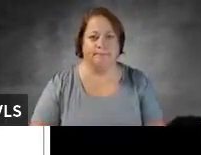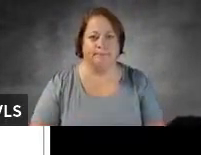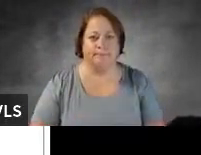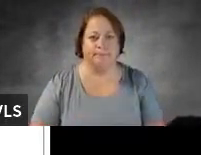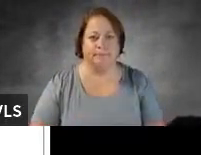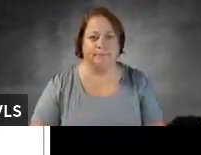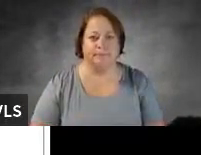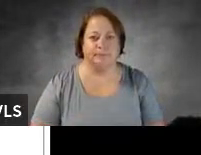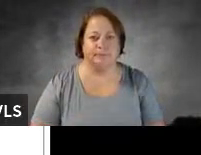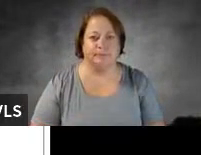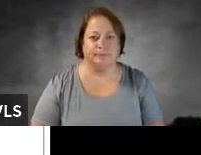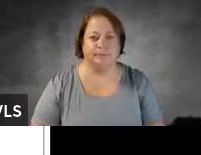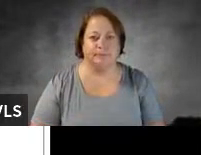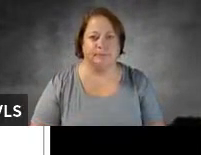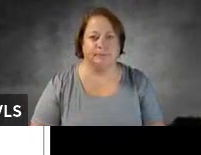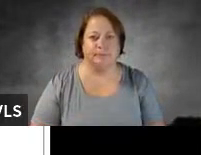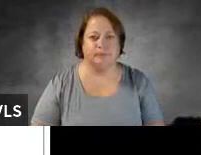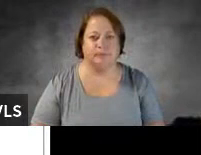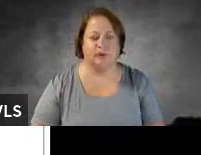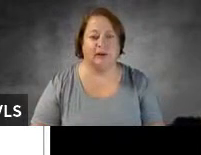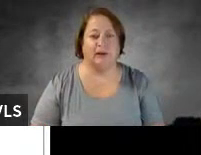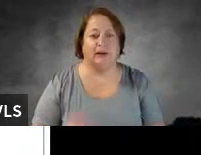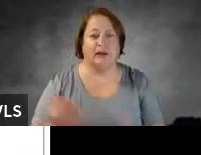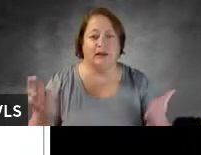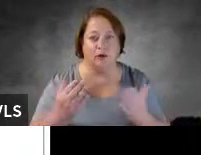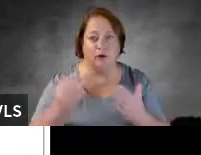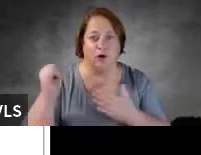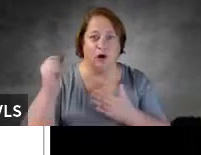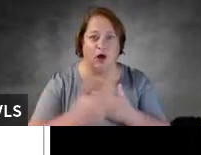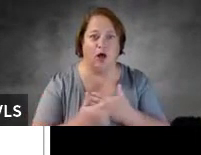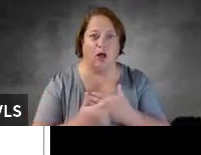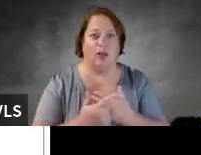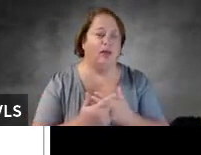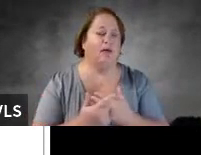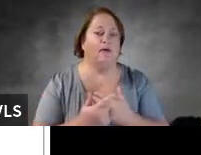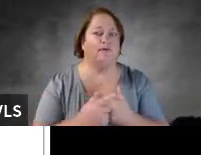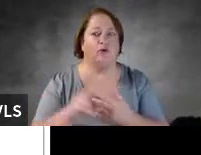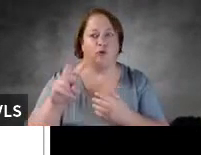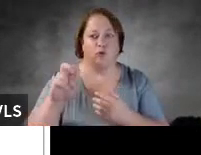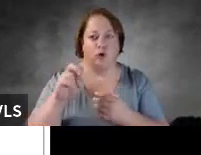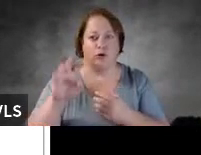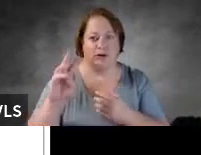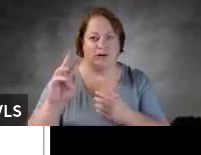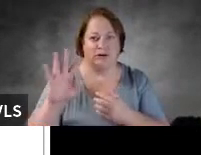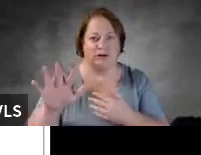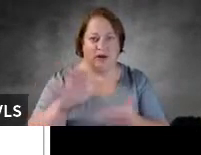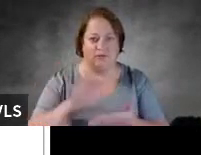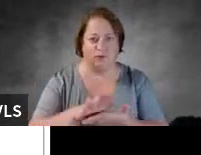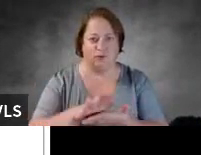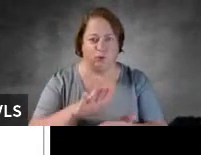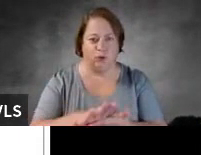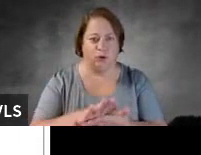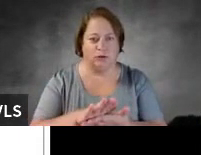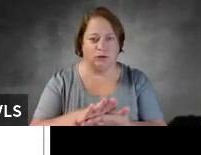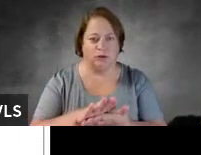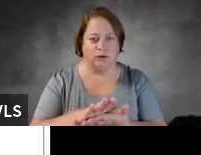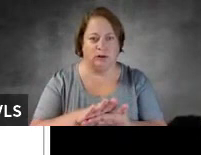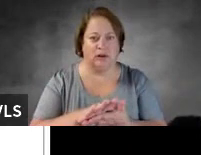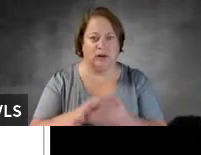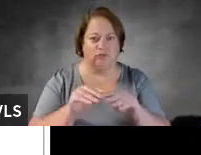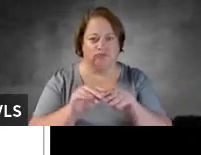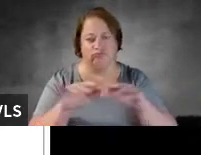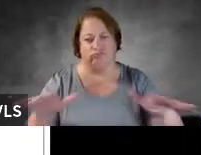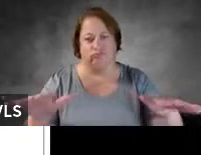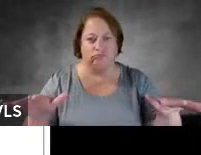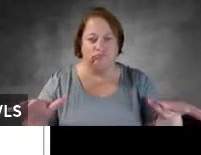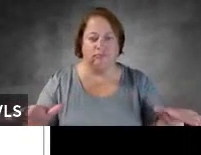Next slide. And here are all of the 265 schools that are scattered